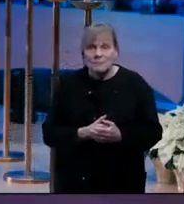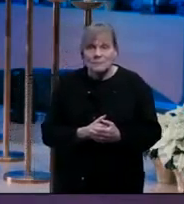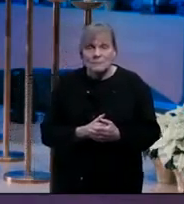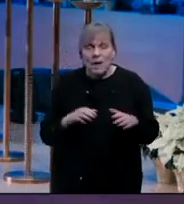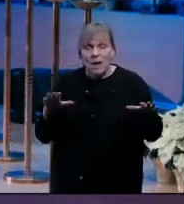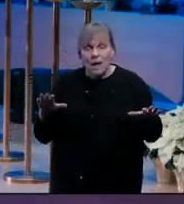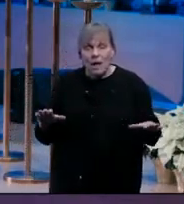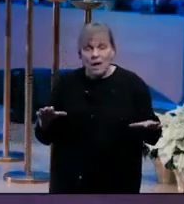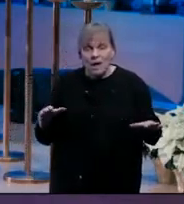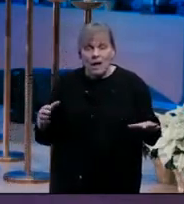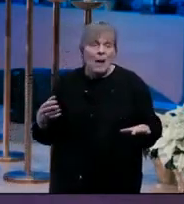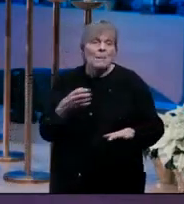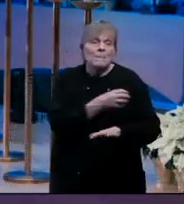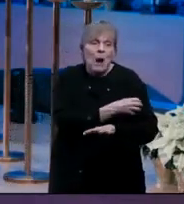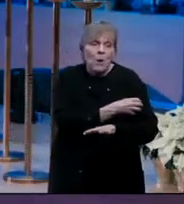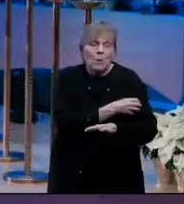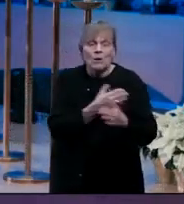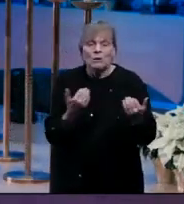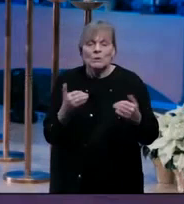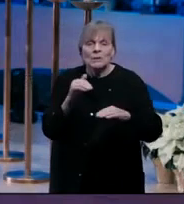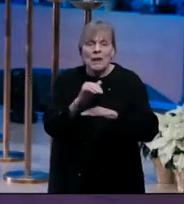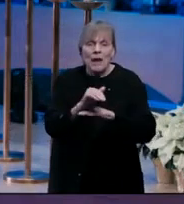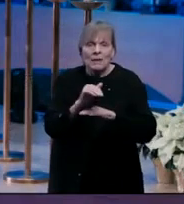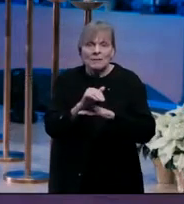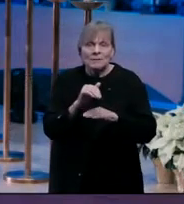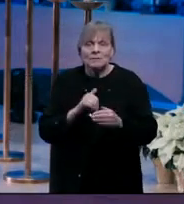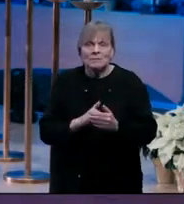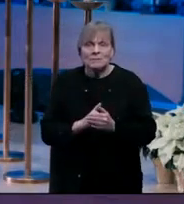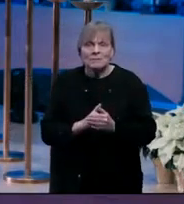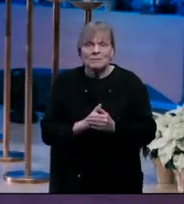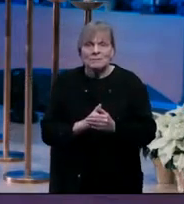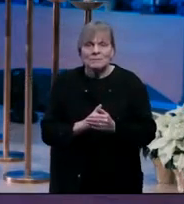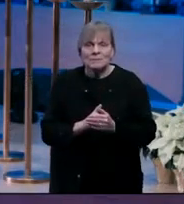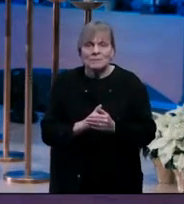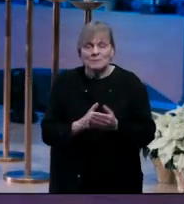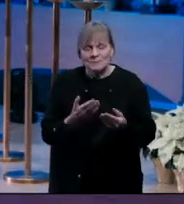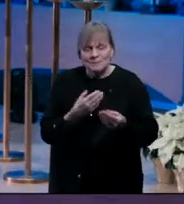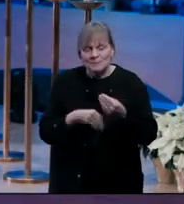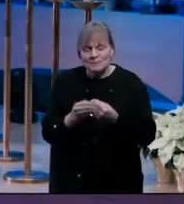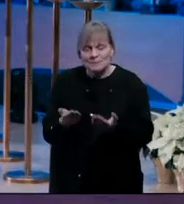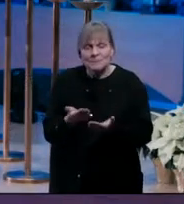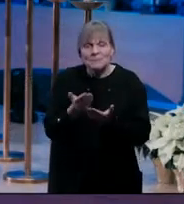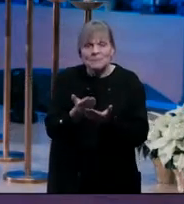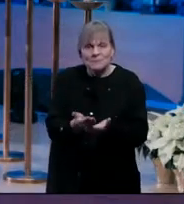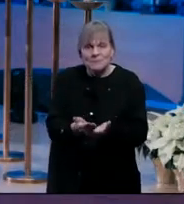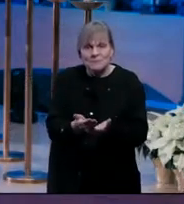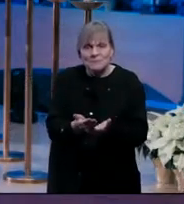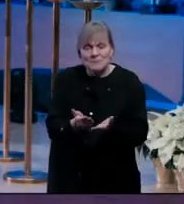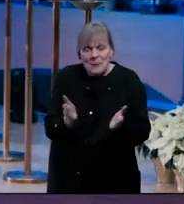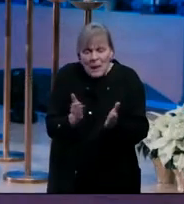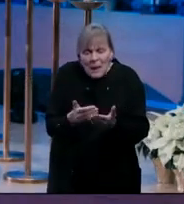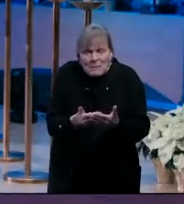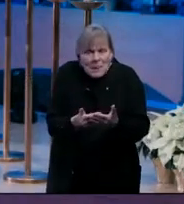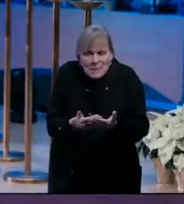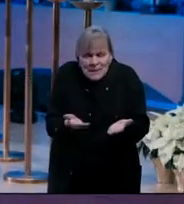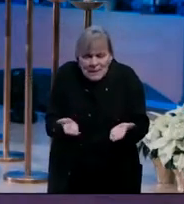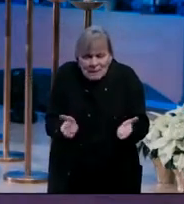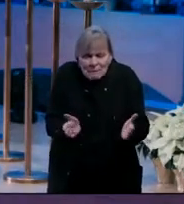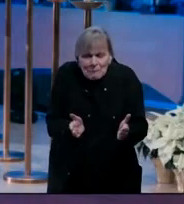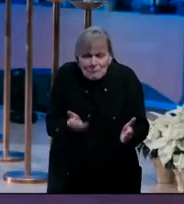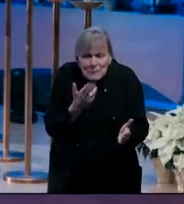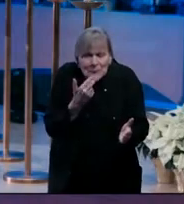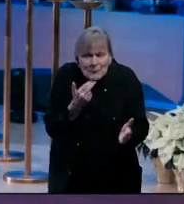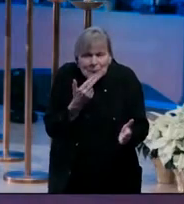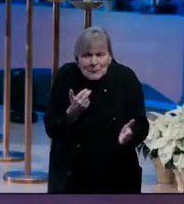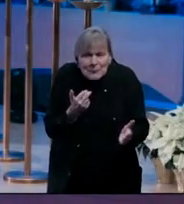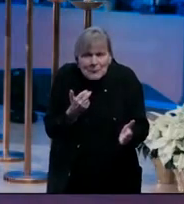And all of that power is wrapped up tonight, snugly in cloths, in a little baby.